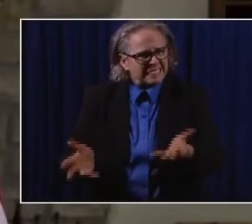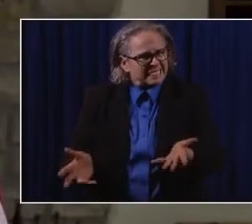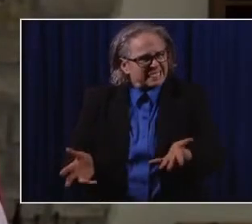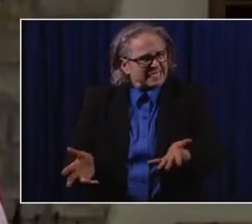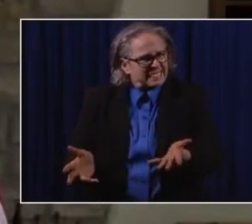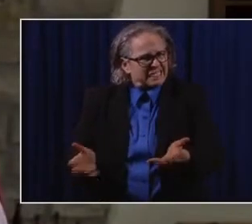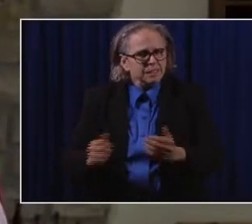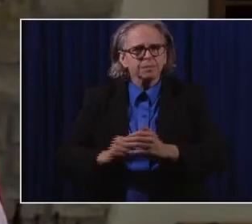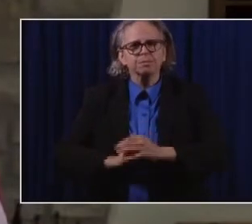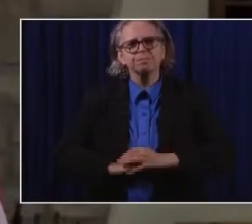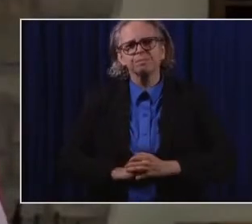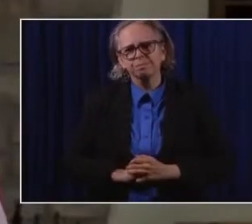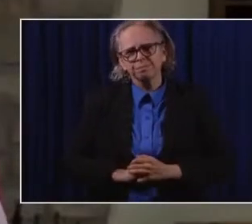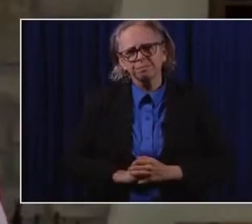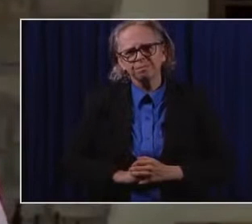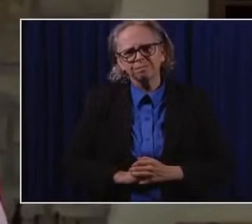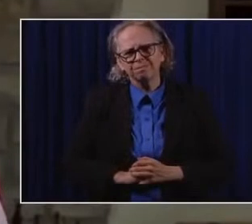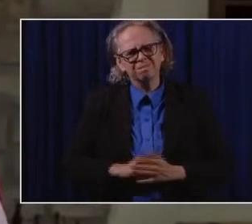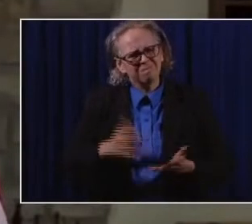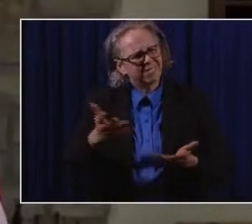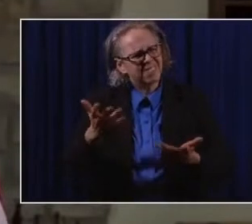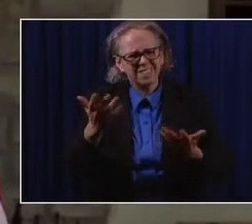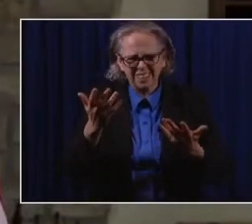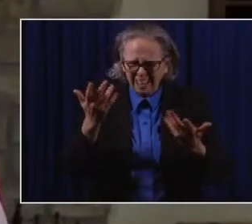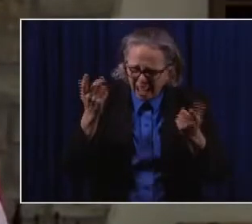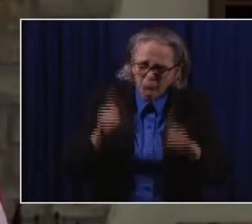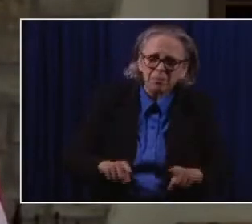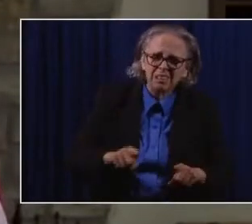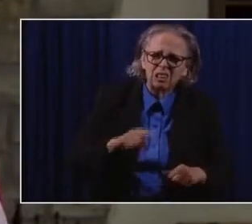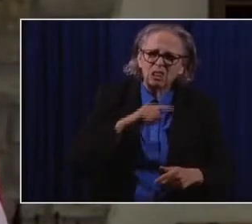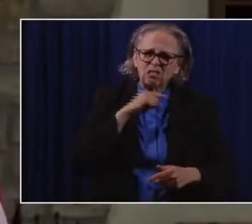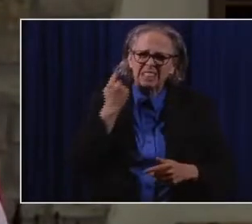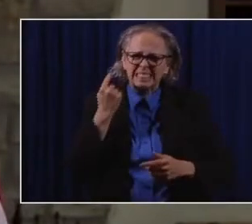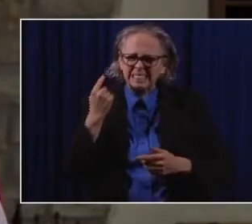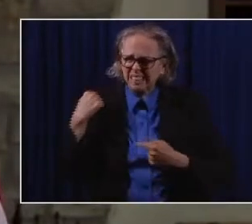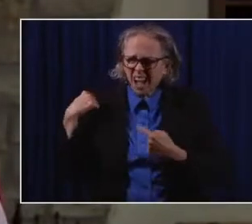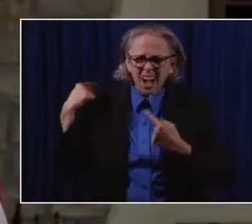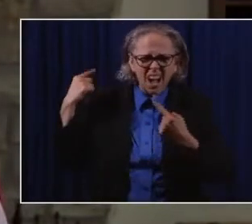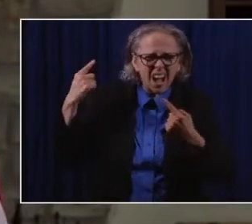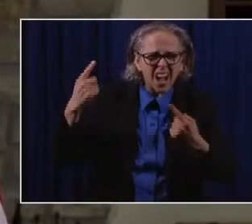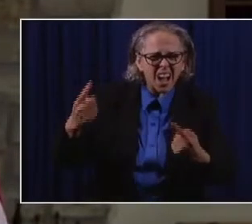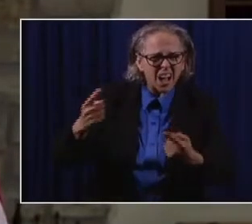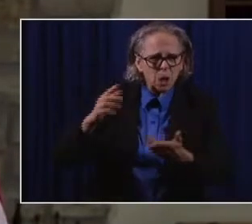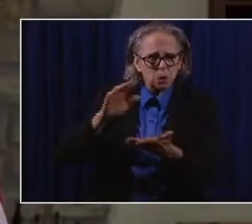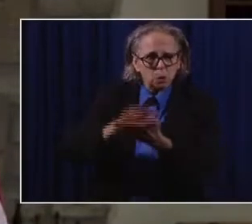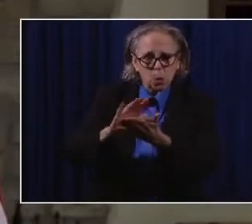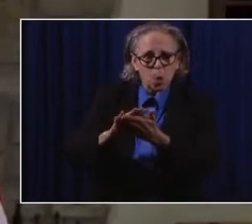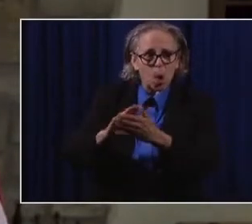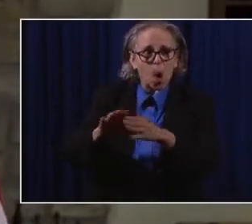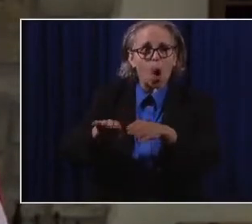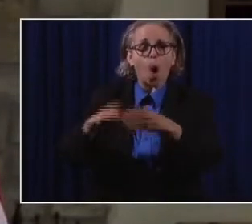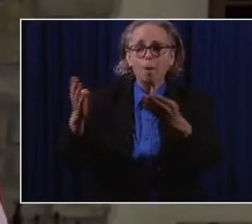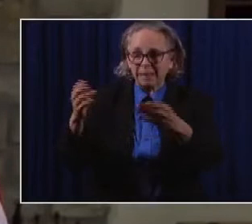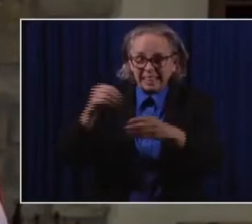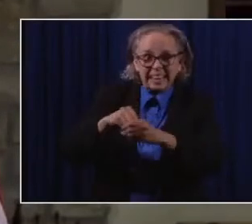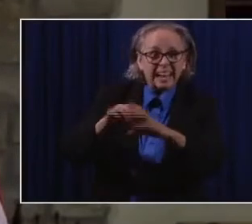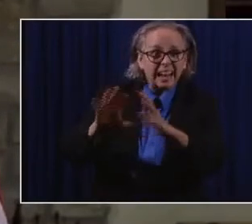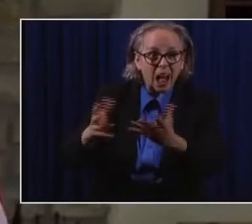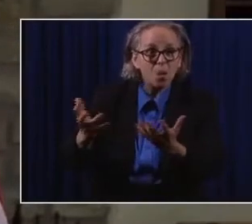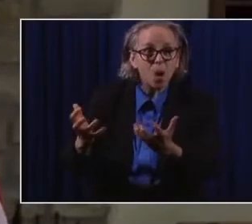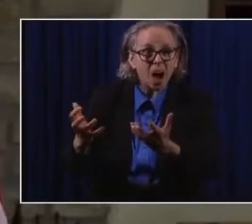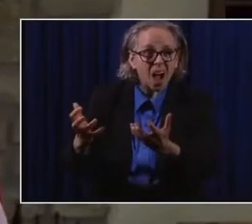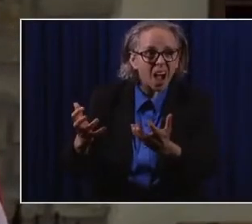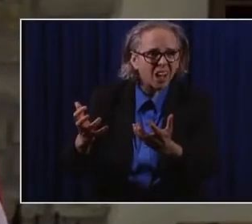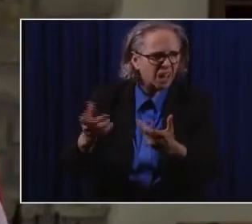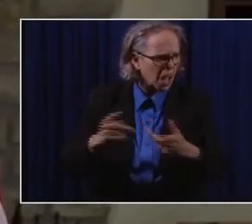high community spread, have had to go remote because too many of their kids and teachers are